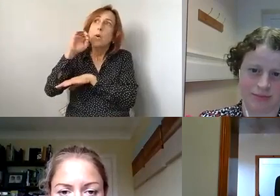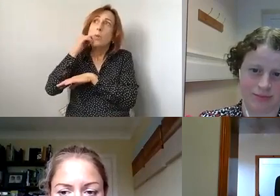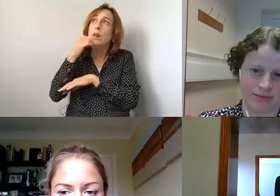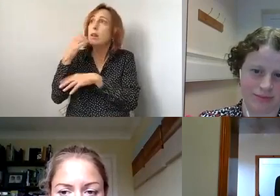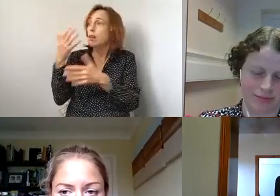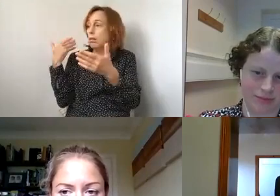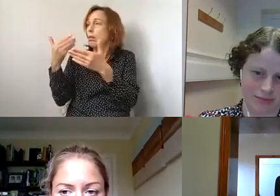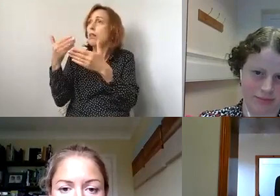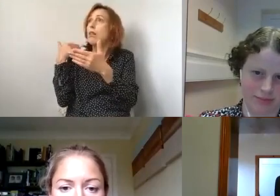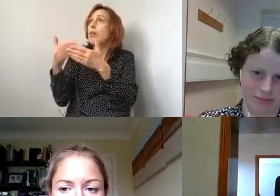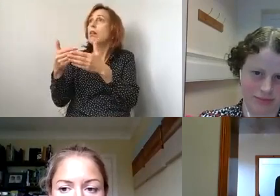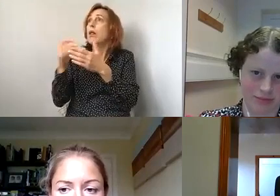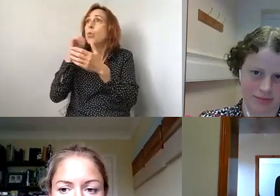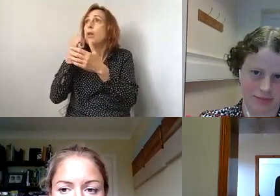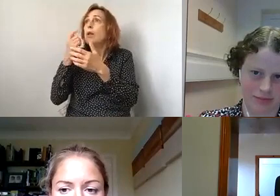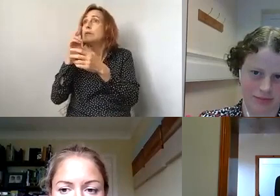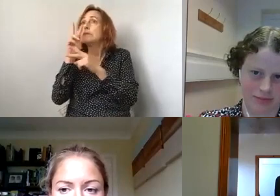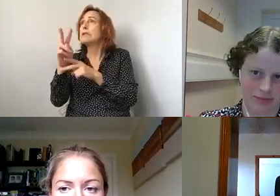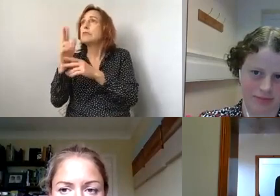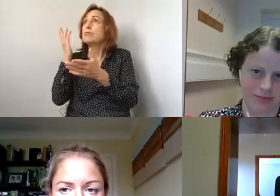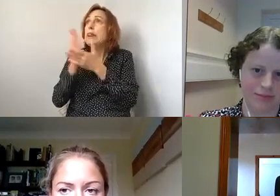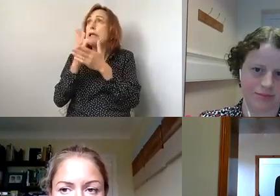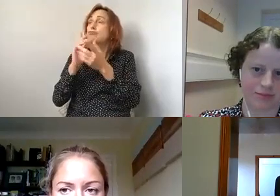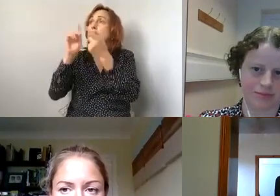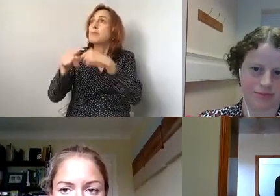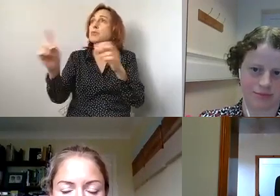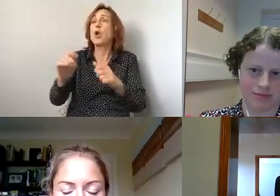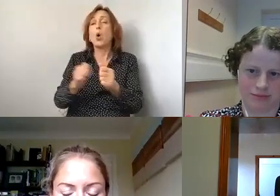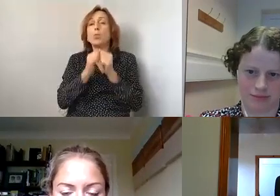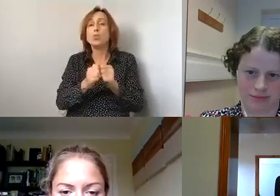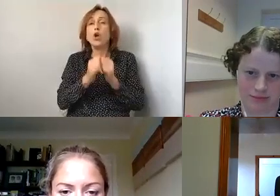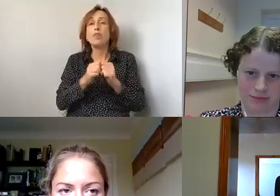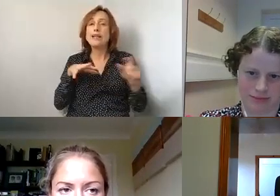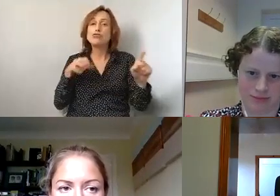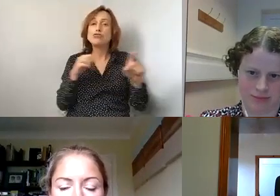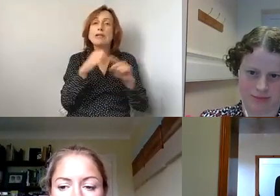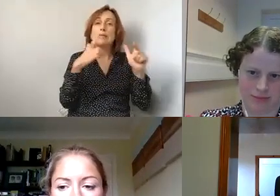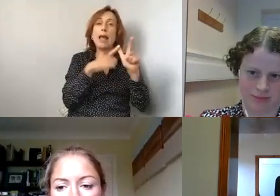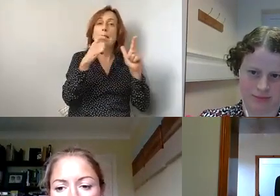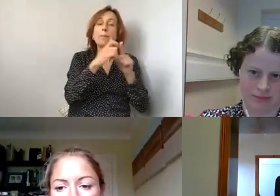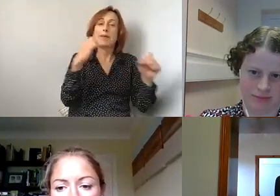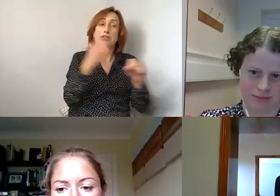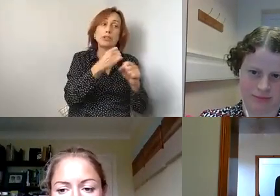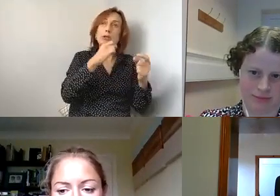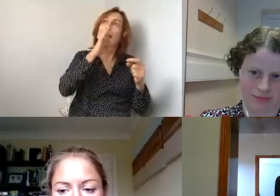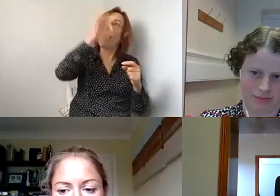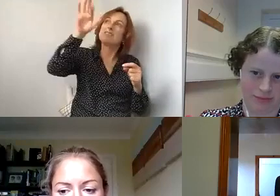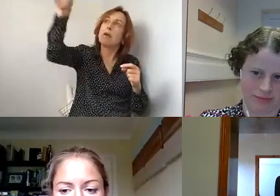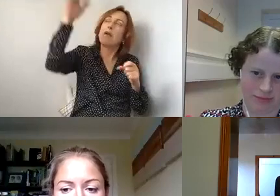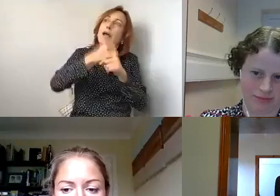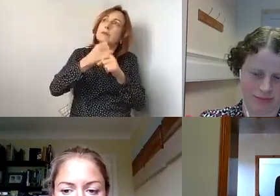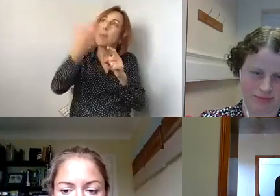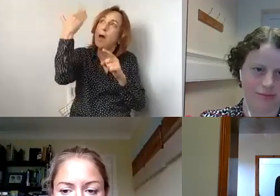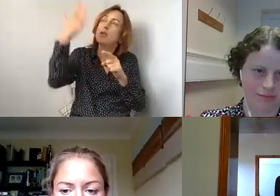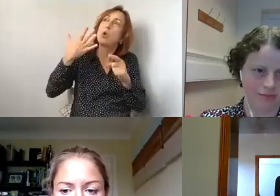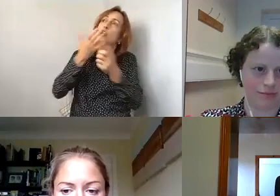MPs. So it might be worth following up as with the APPG on that to see where is this response on the exact guidance on that.